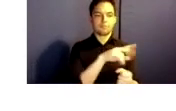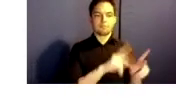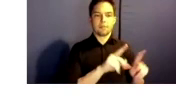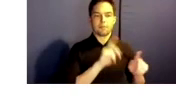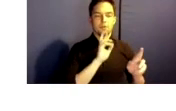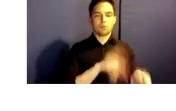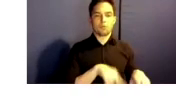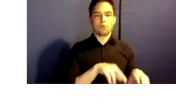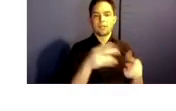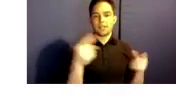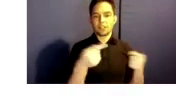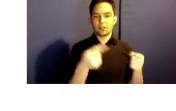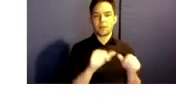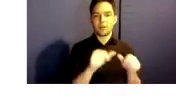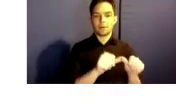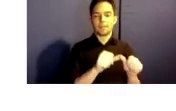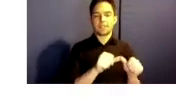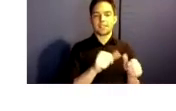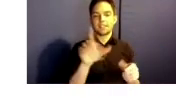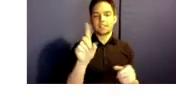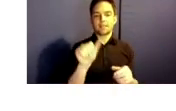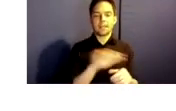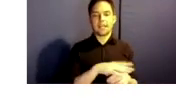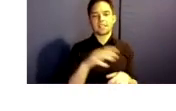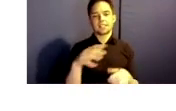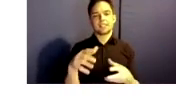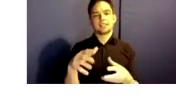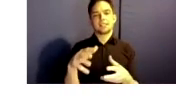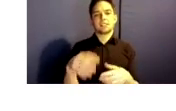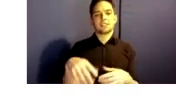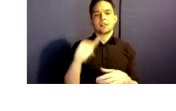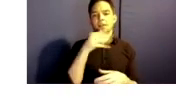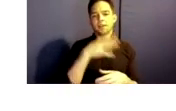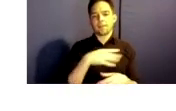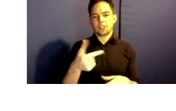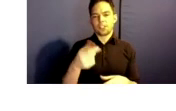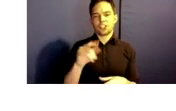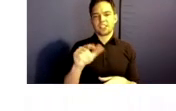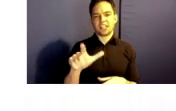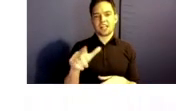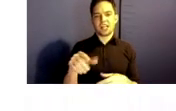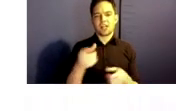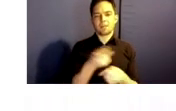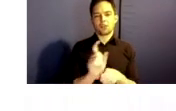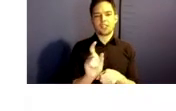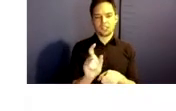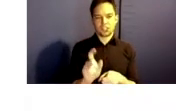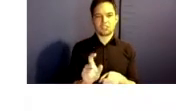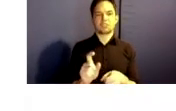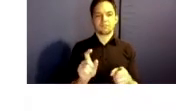permanent disability and mutilation, such as female genital mutilation, as we saw, for example, in our